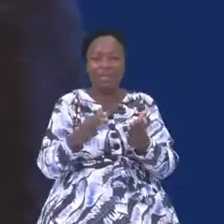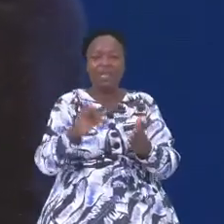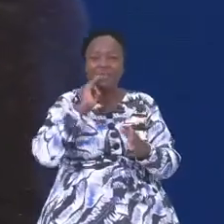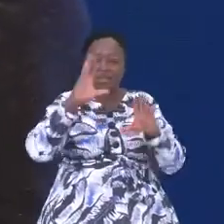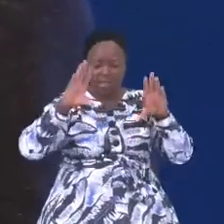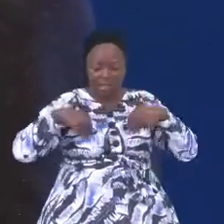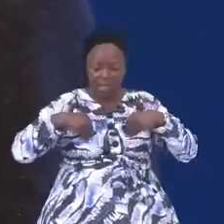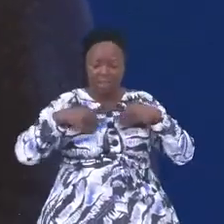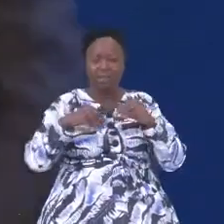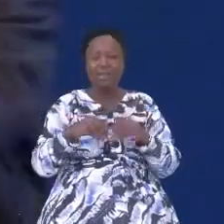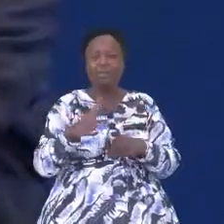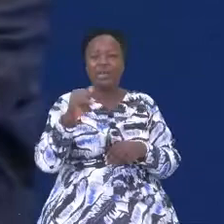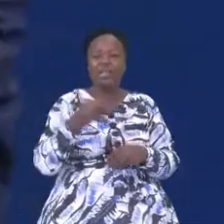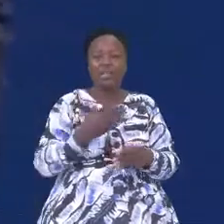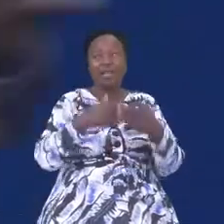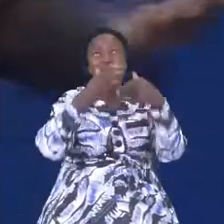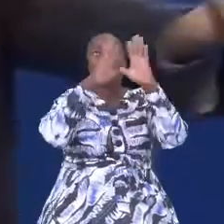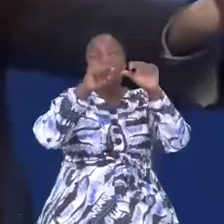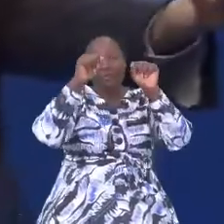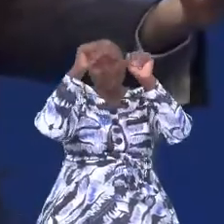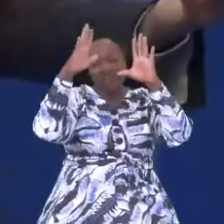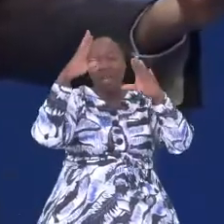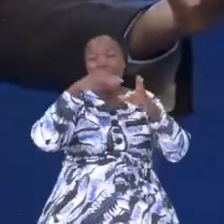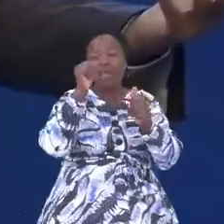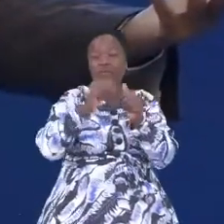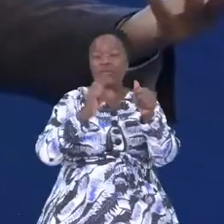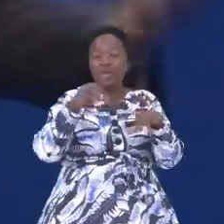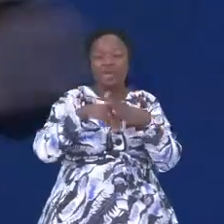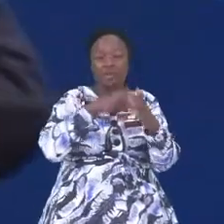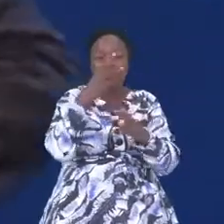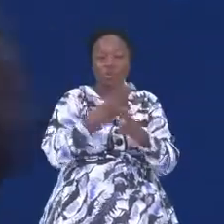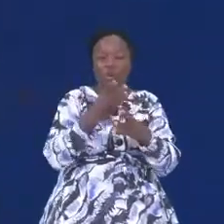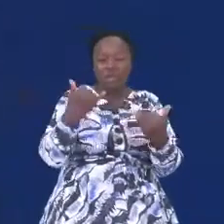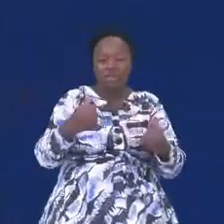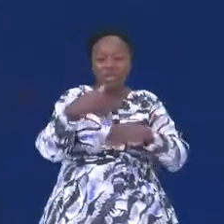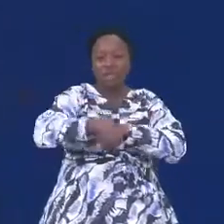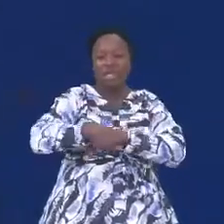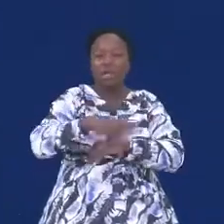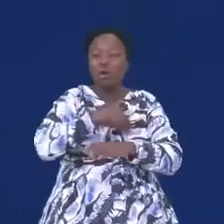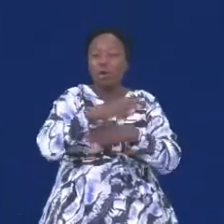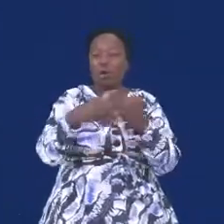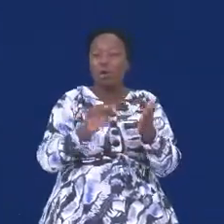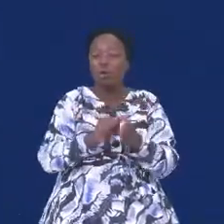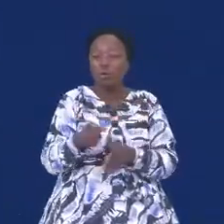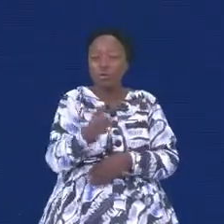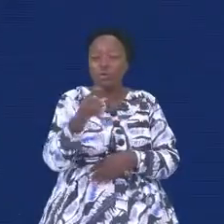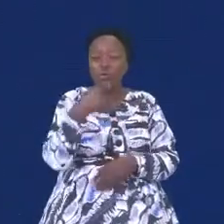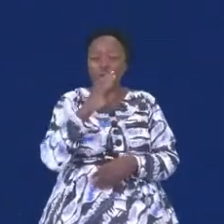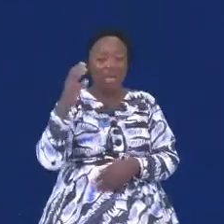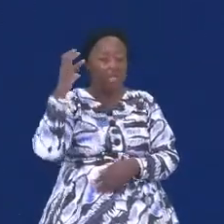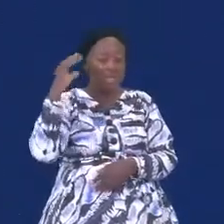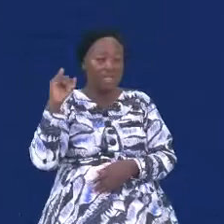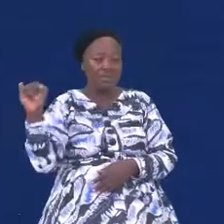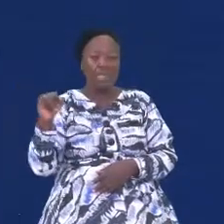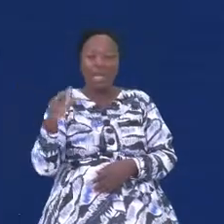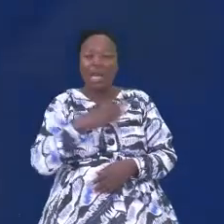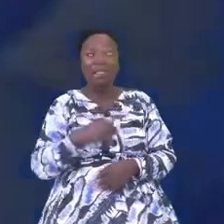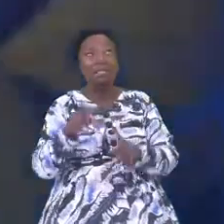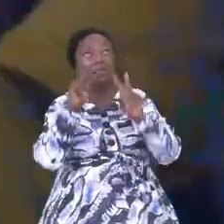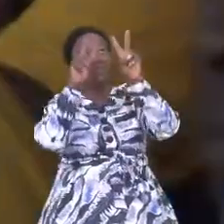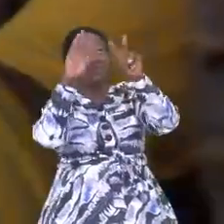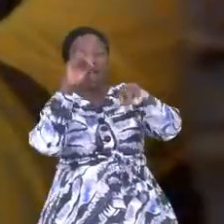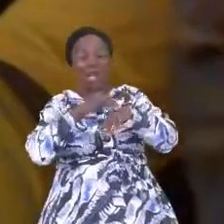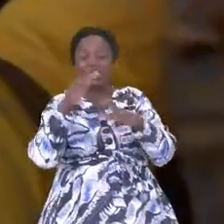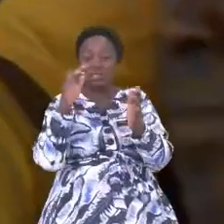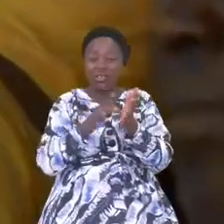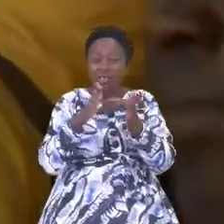accepted by the Heavenly Father all over the world tonight. All those who are hearing and you look at